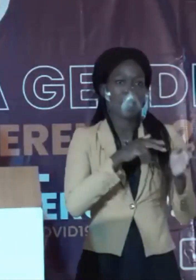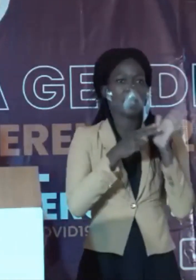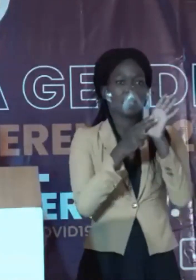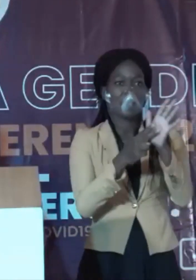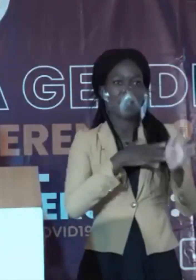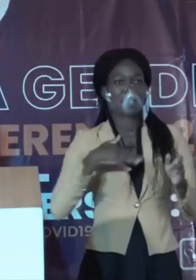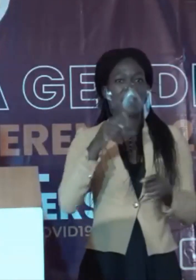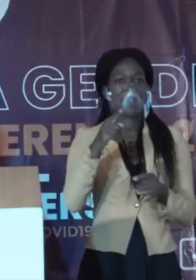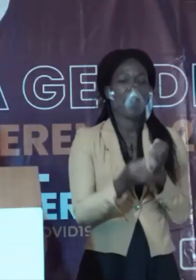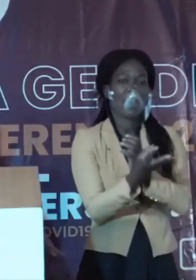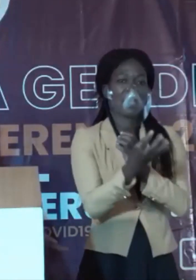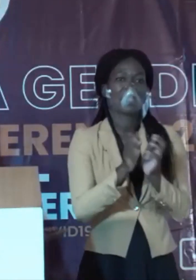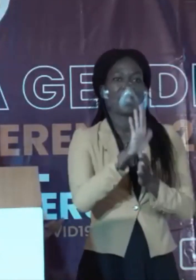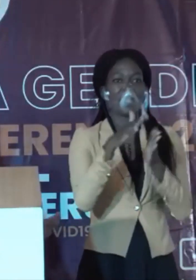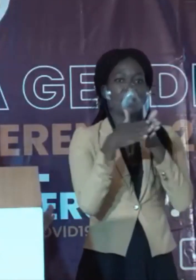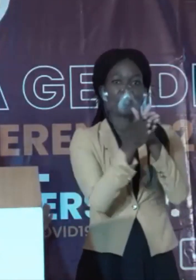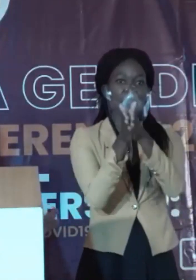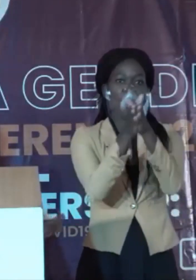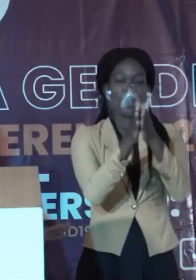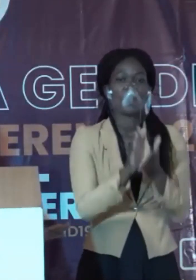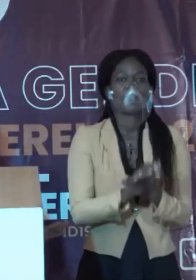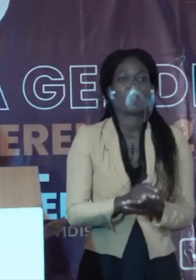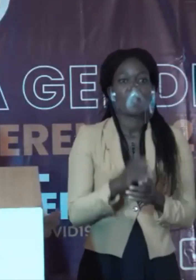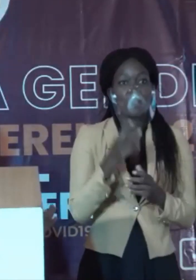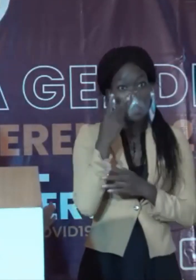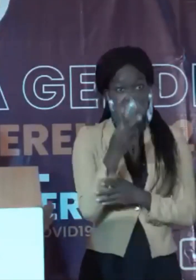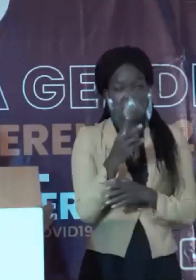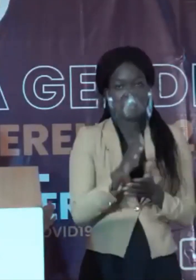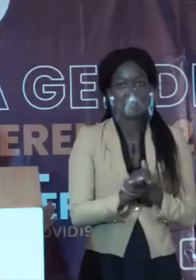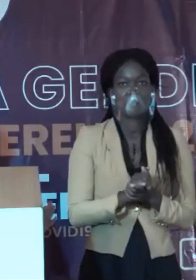stories with us here, we can see how the